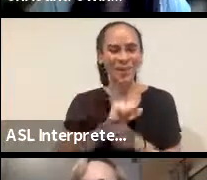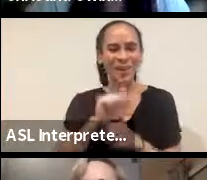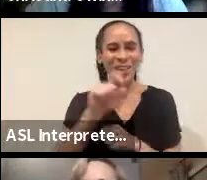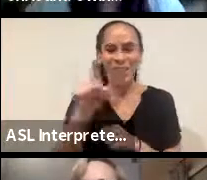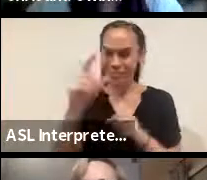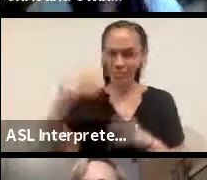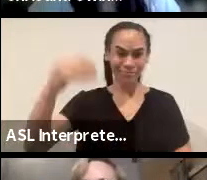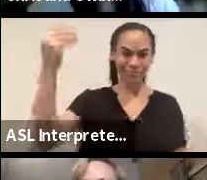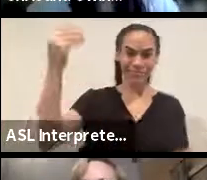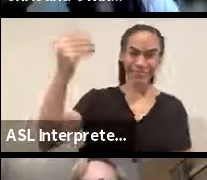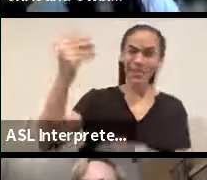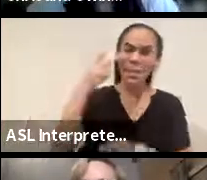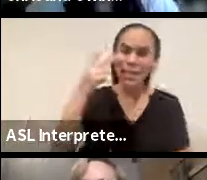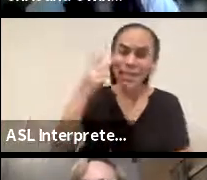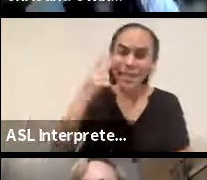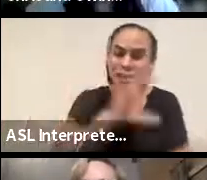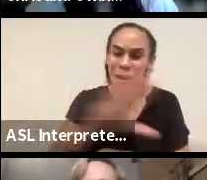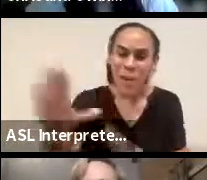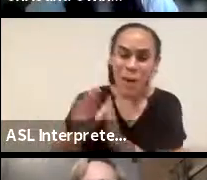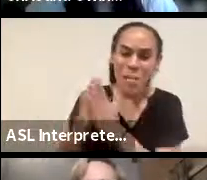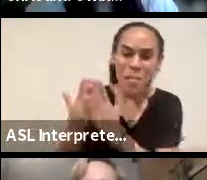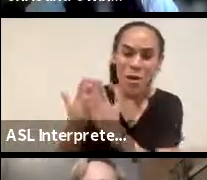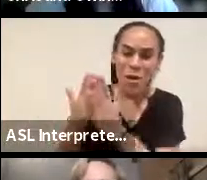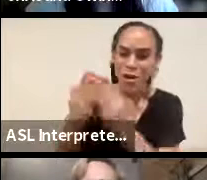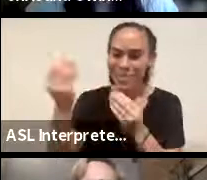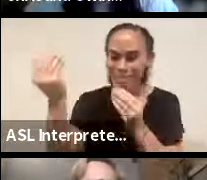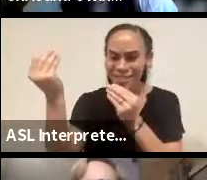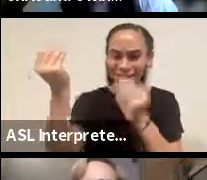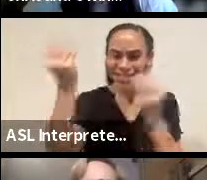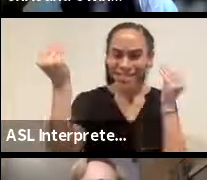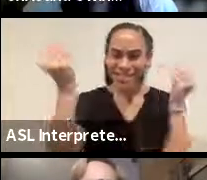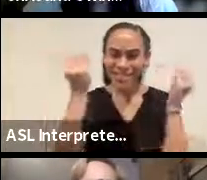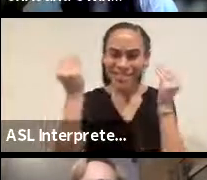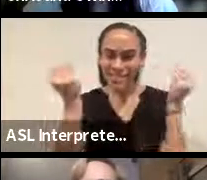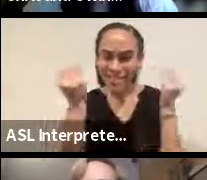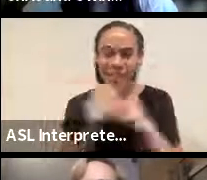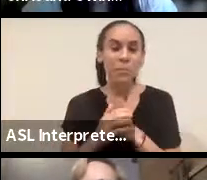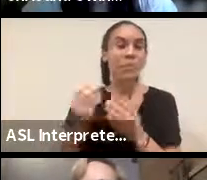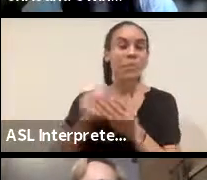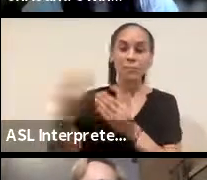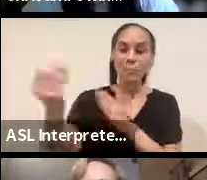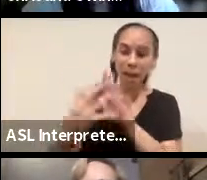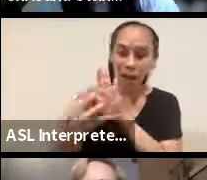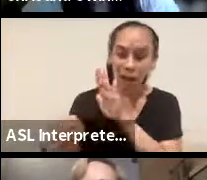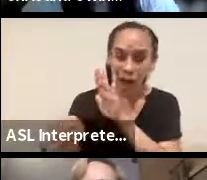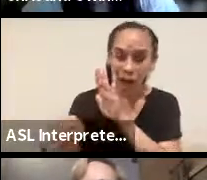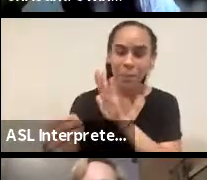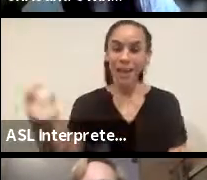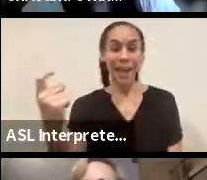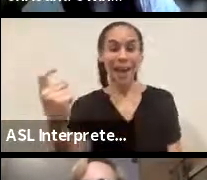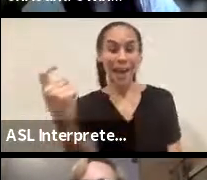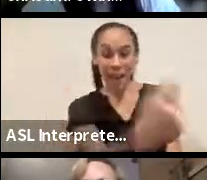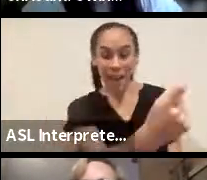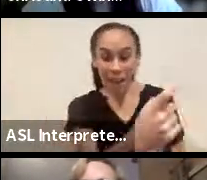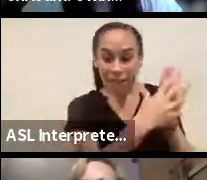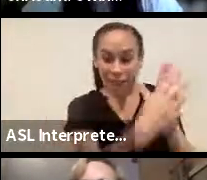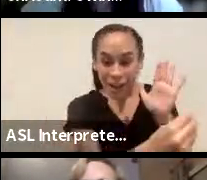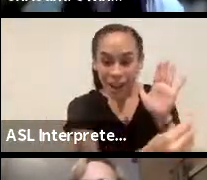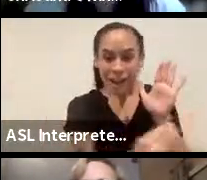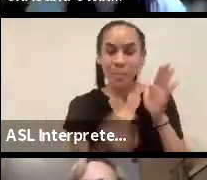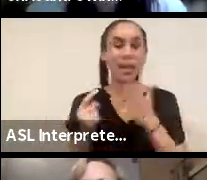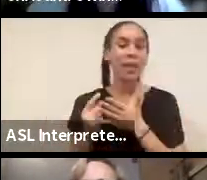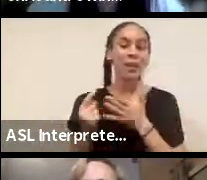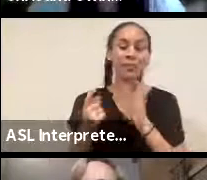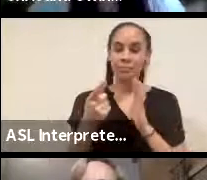throw up our books, buy a copy, gift a copy, review the